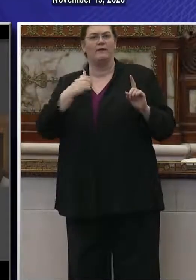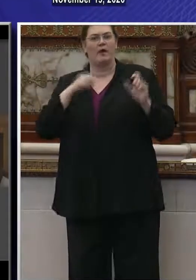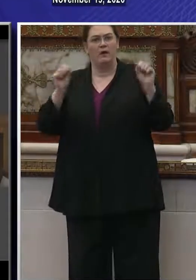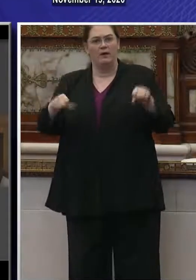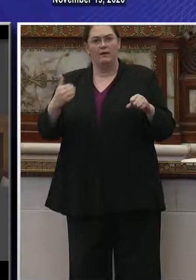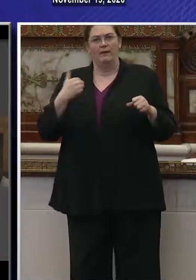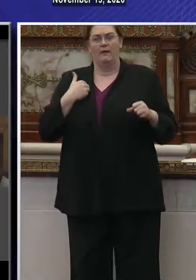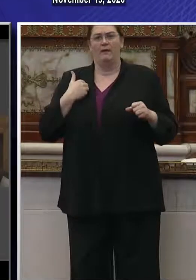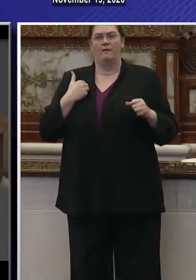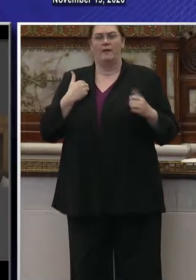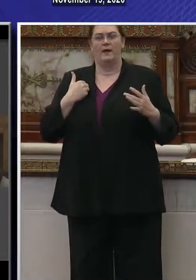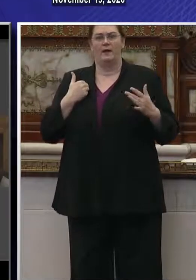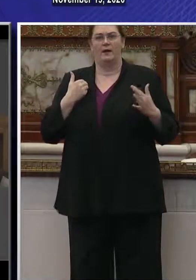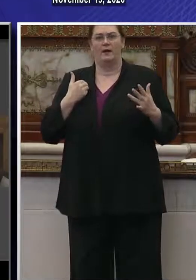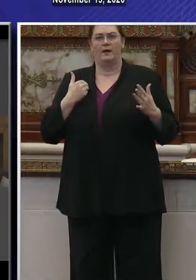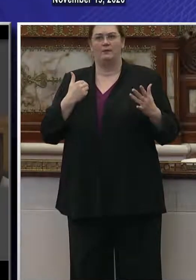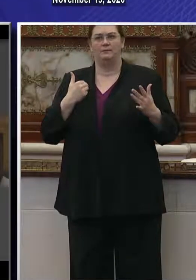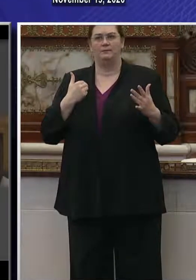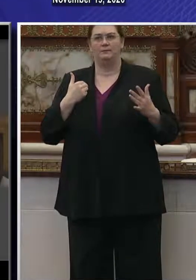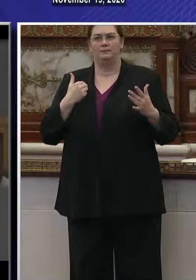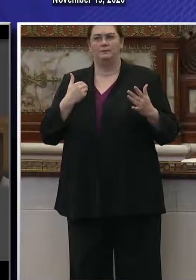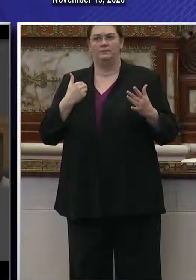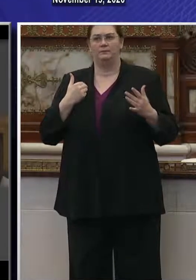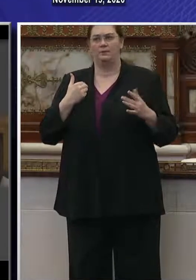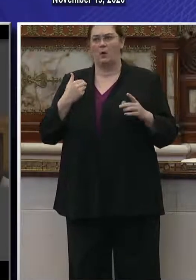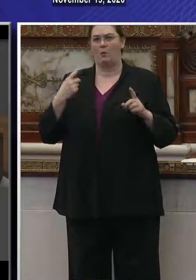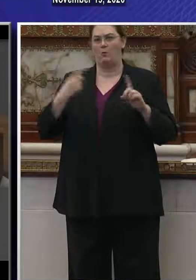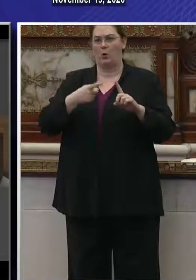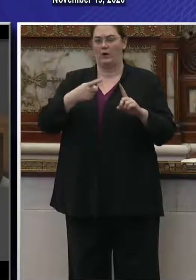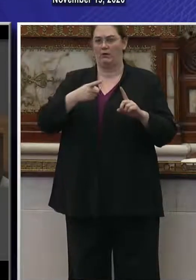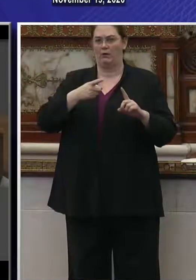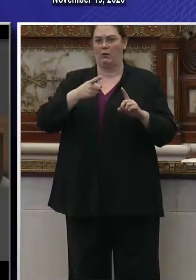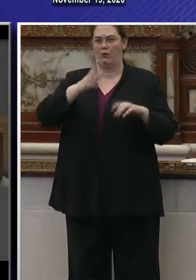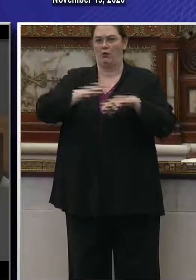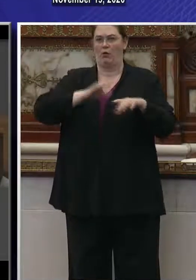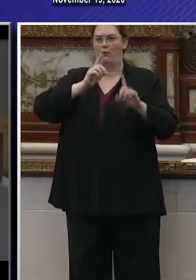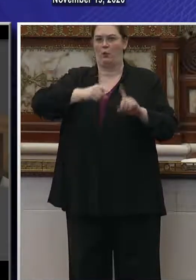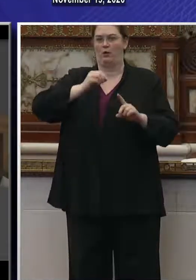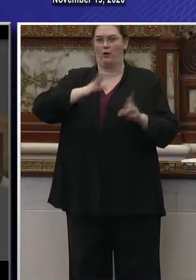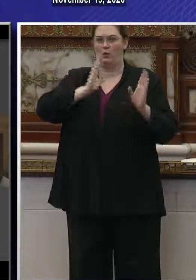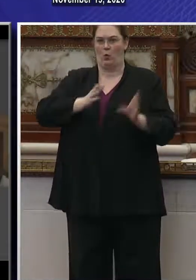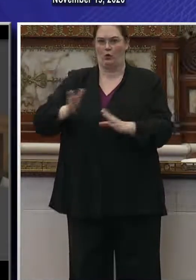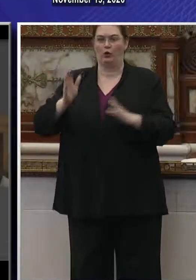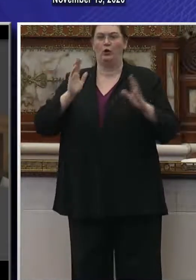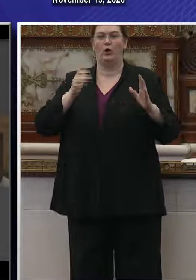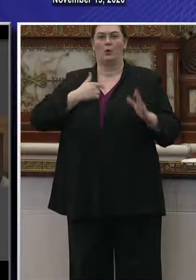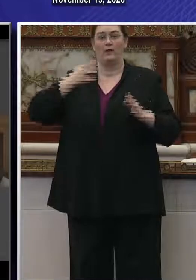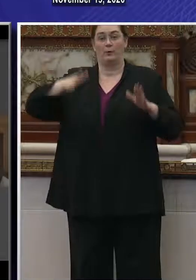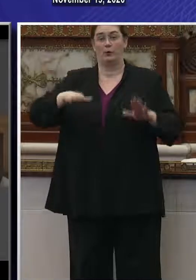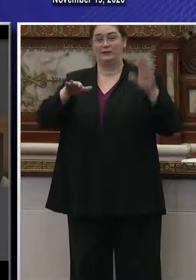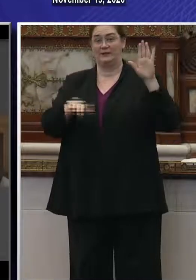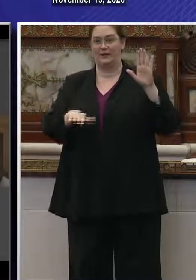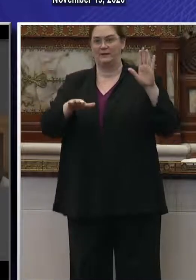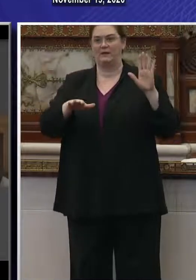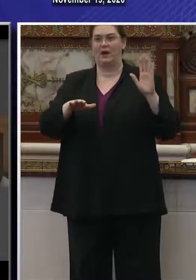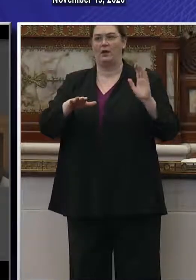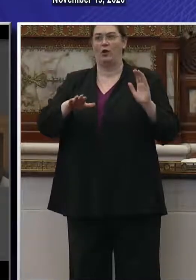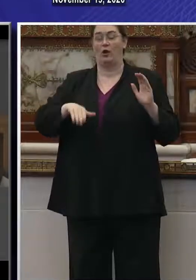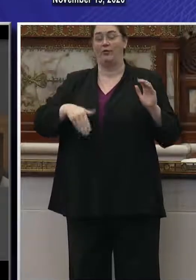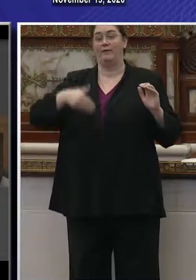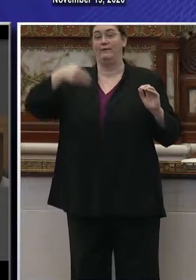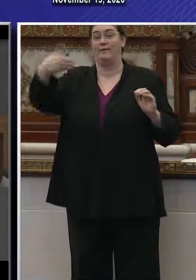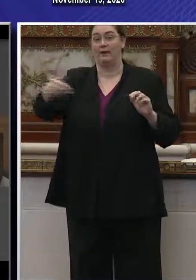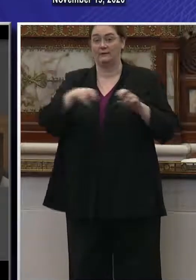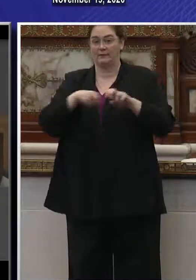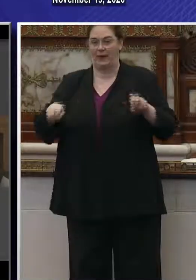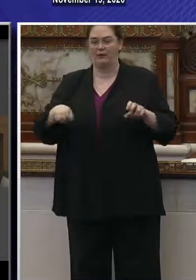have a point of order. We have somebody who is testifying on the next panel,